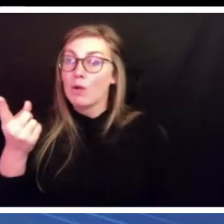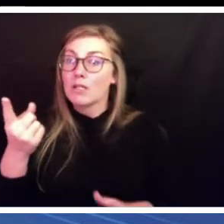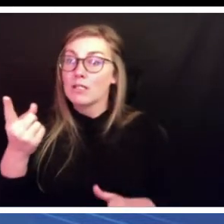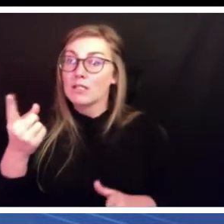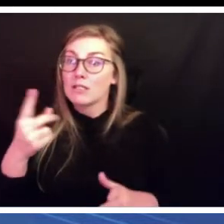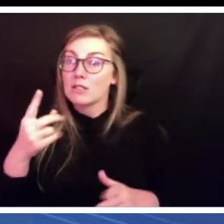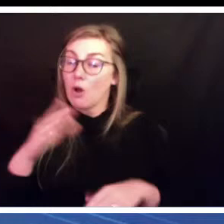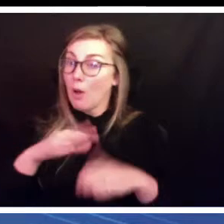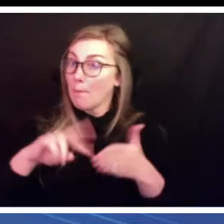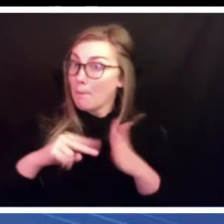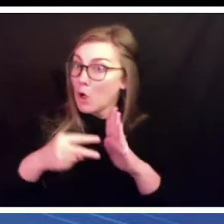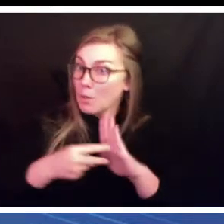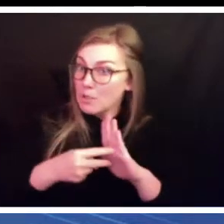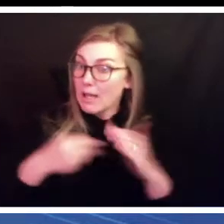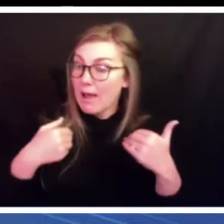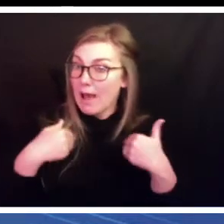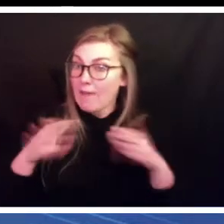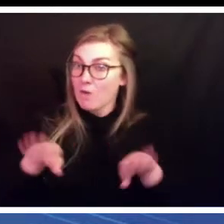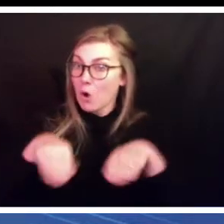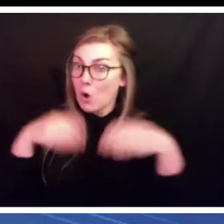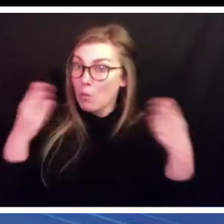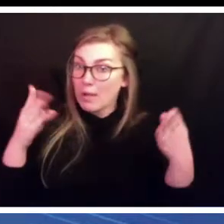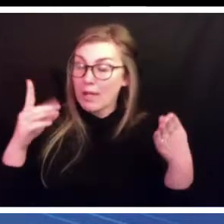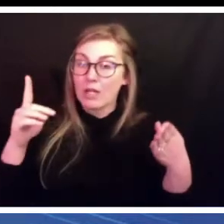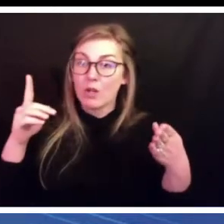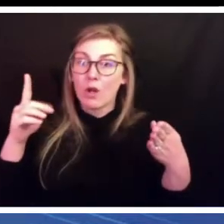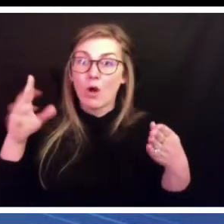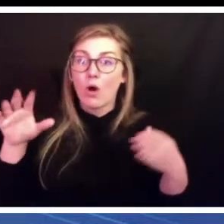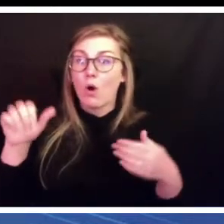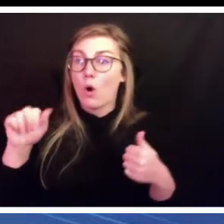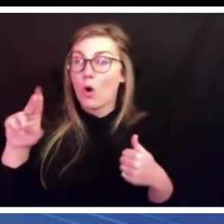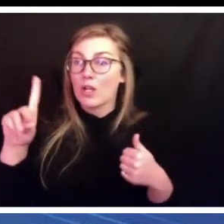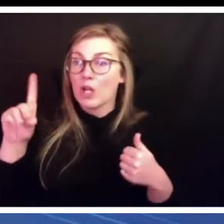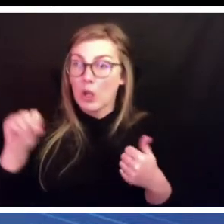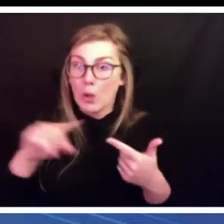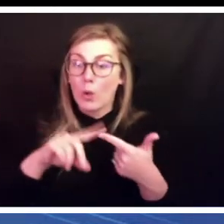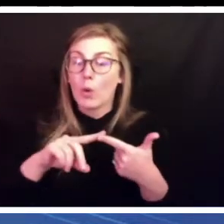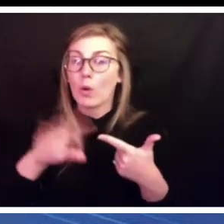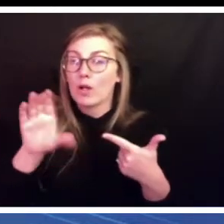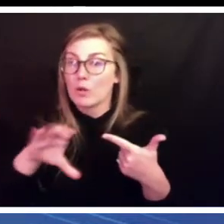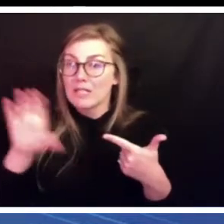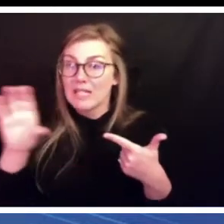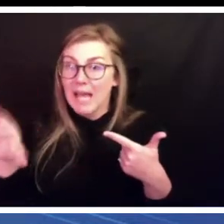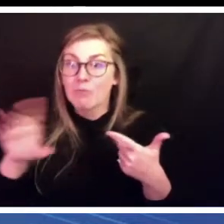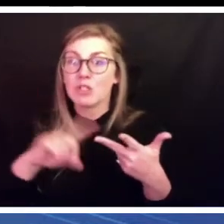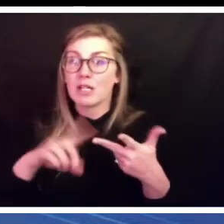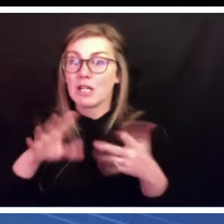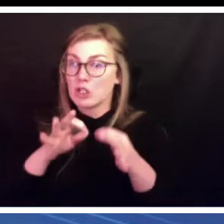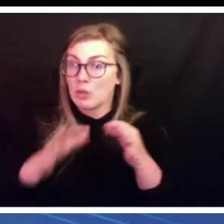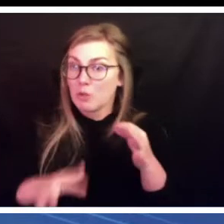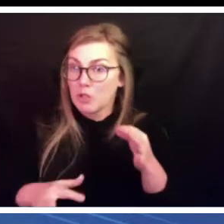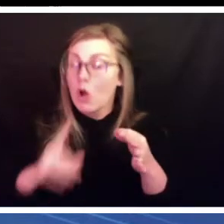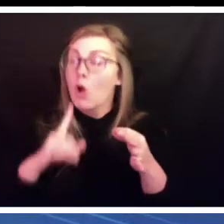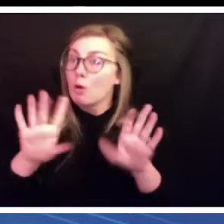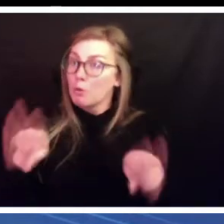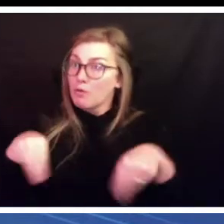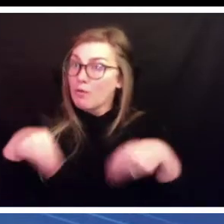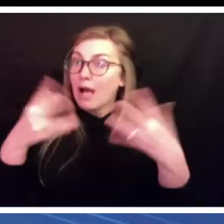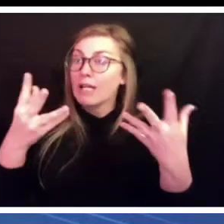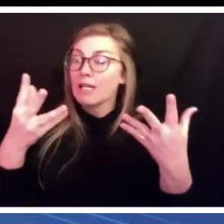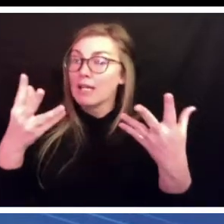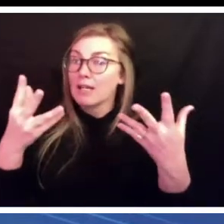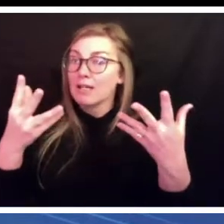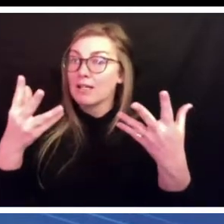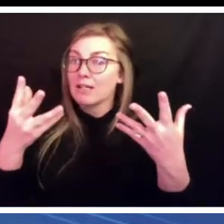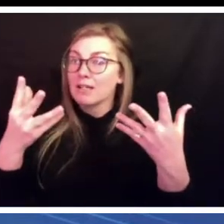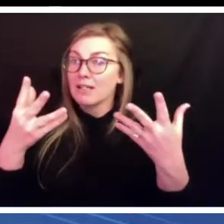description interpreters and open captions. And in which case, given we were serving a disability community and everybody was being honored at that